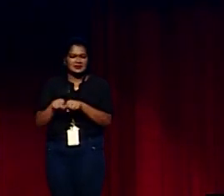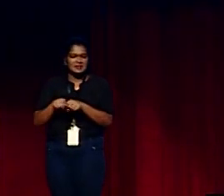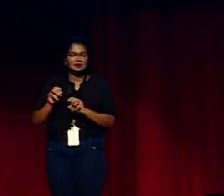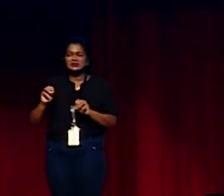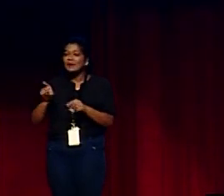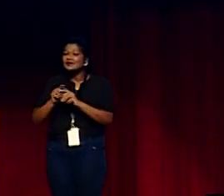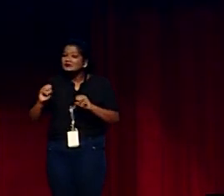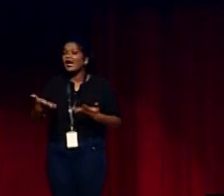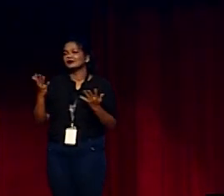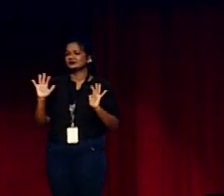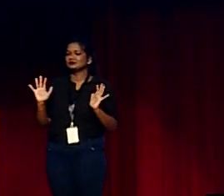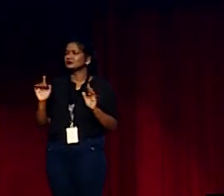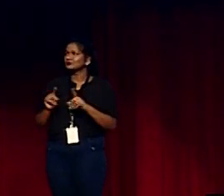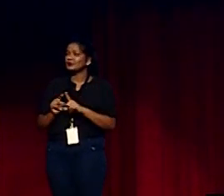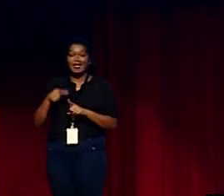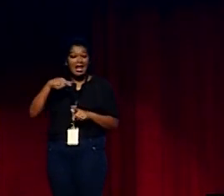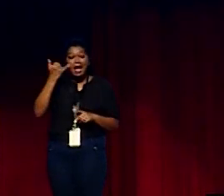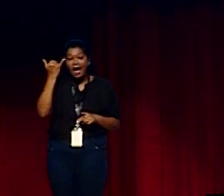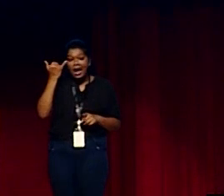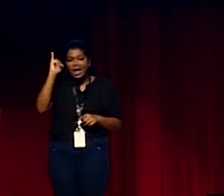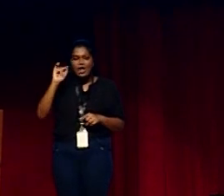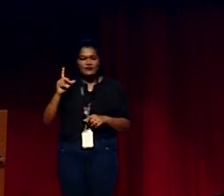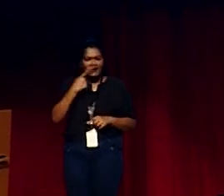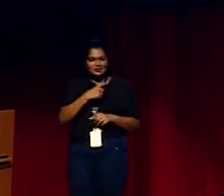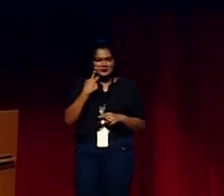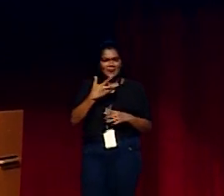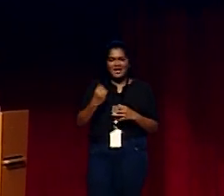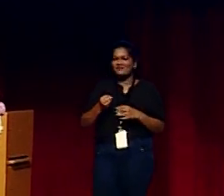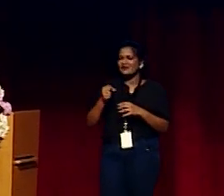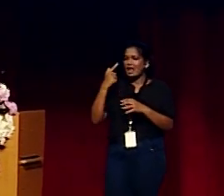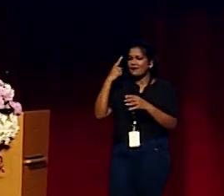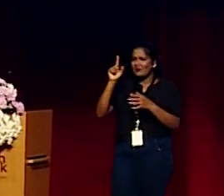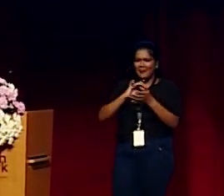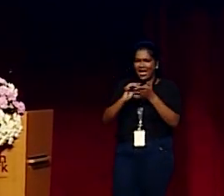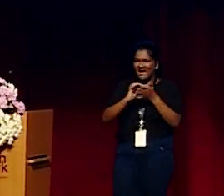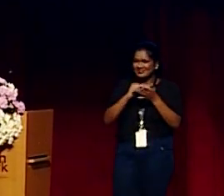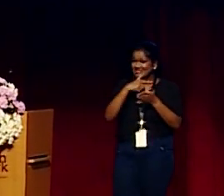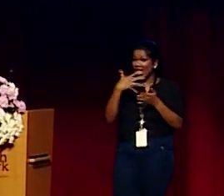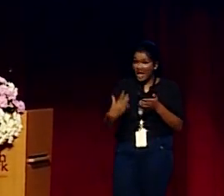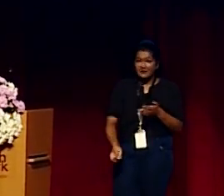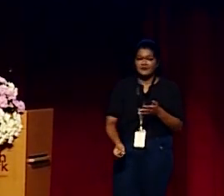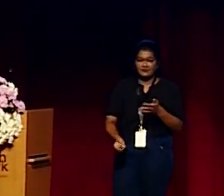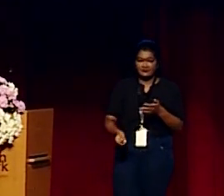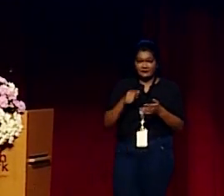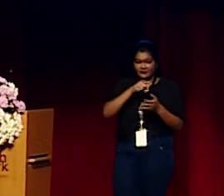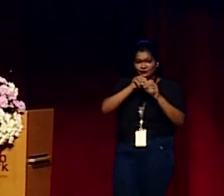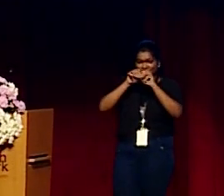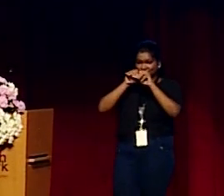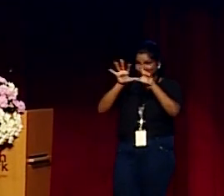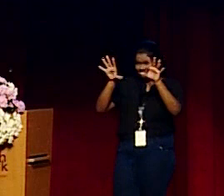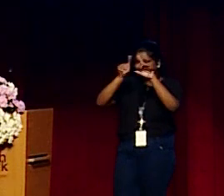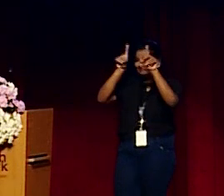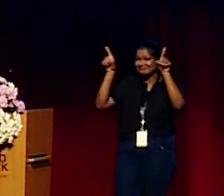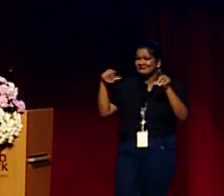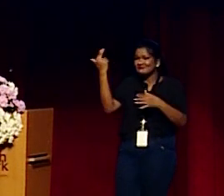start. Here's an idea of how one of those tactile diagrams actually looks like. That's from an